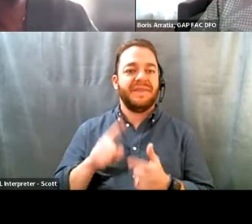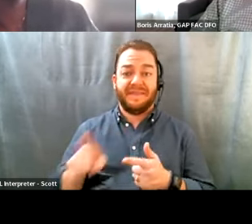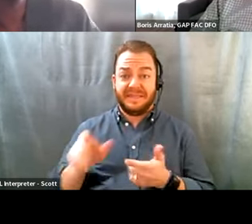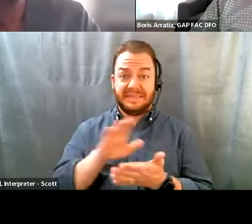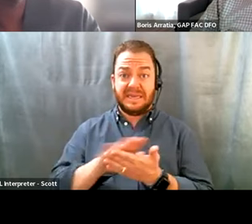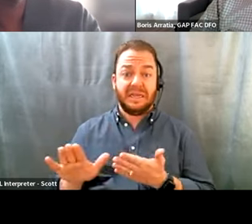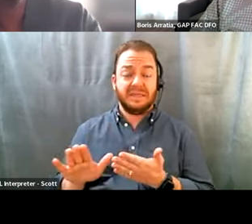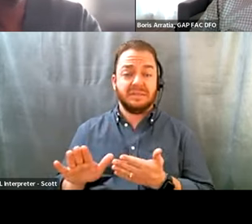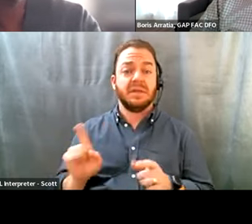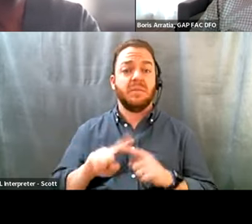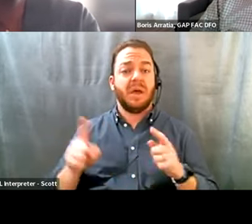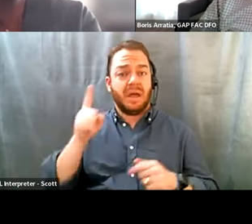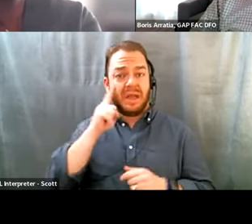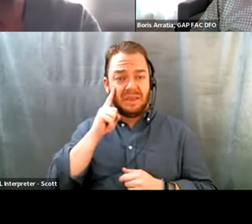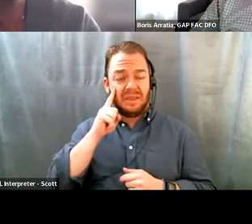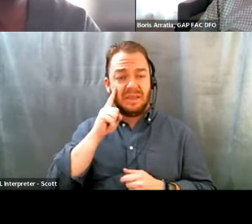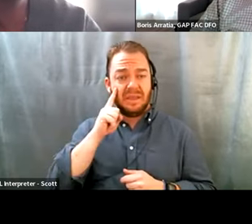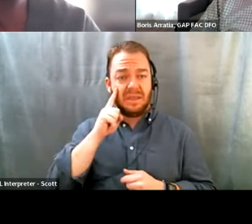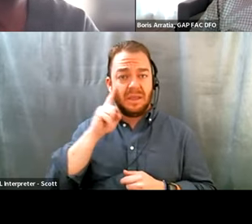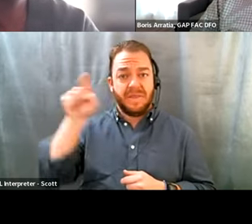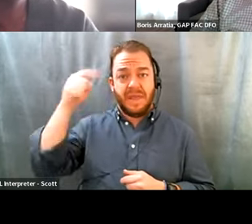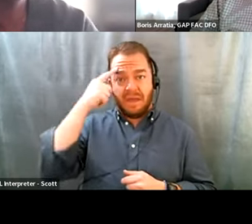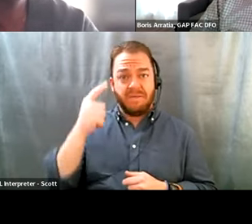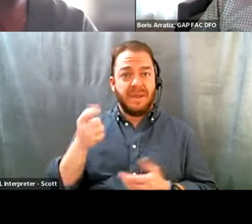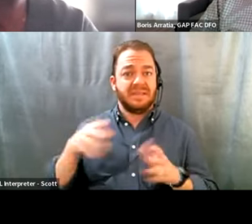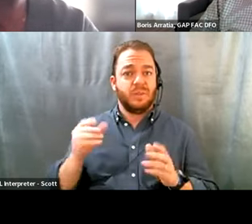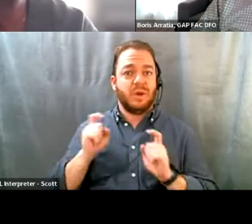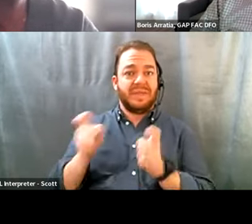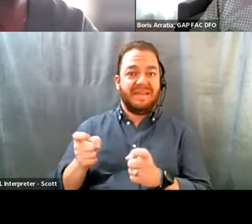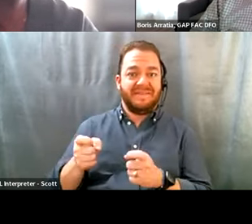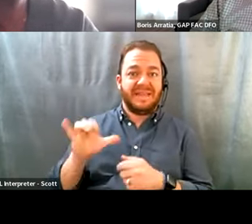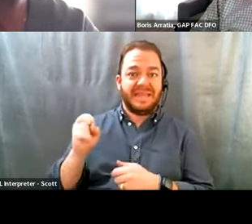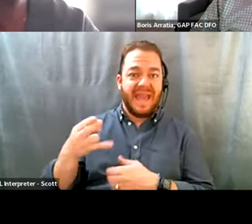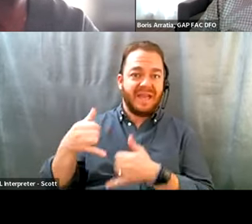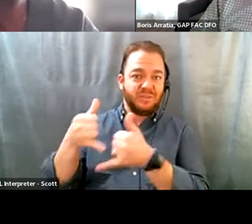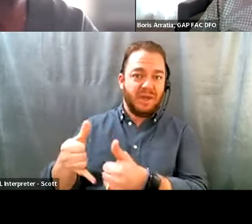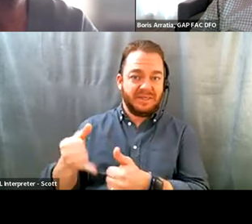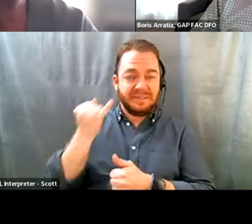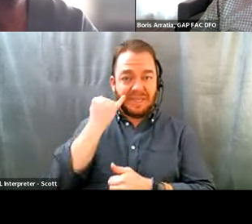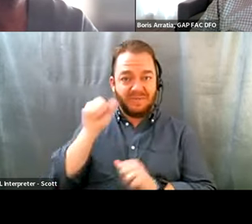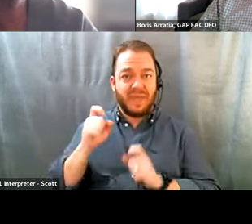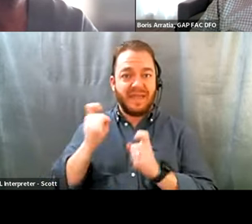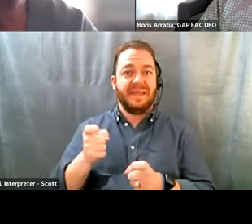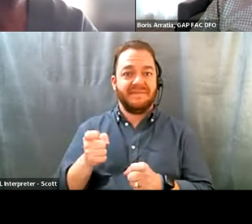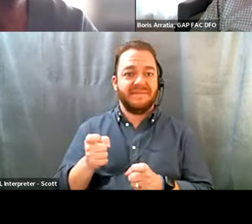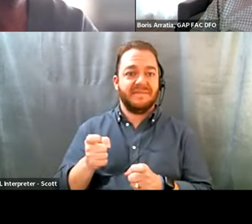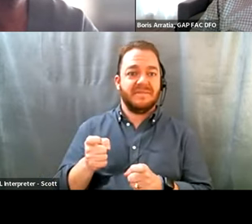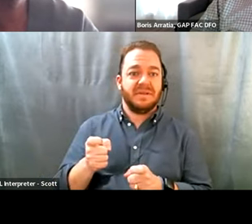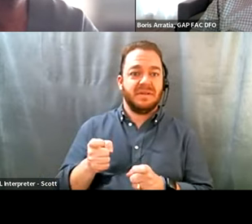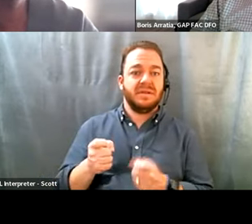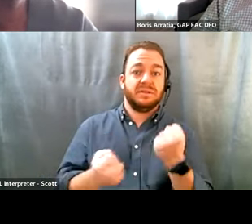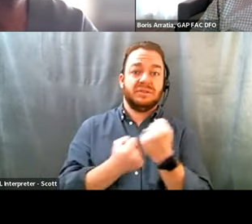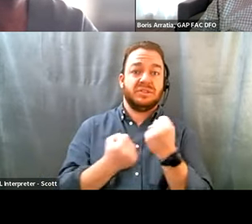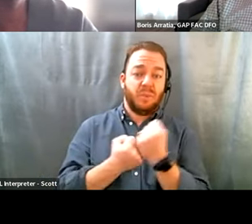nice. But I think what the government doesn't want to give away cash prizes, but if you can give away some services, some